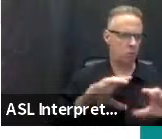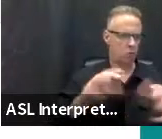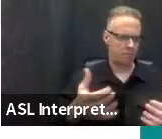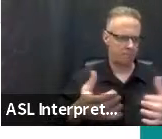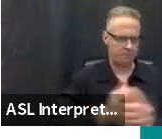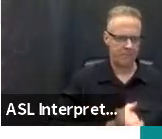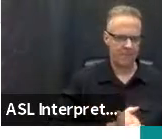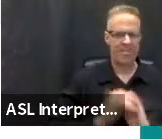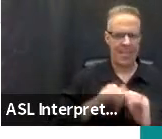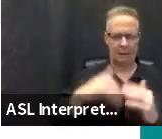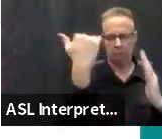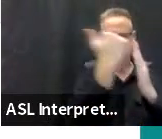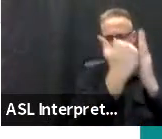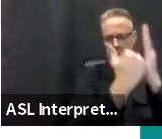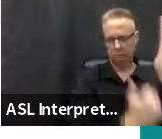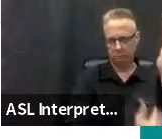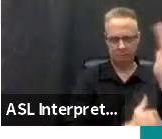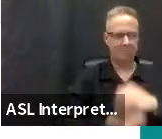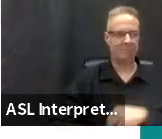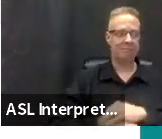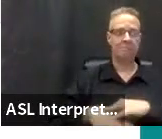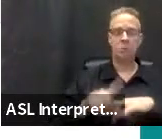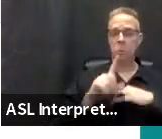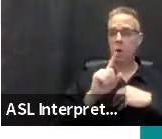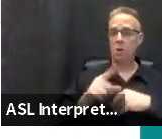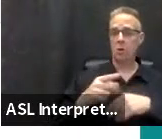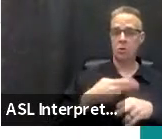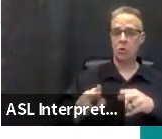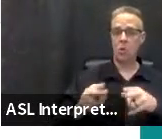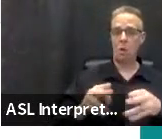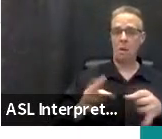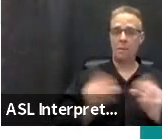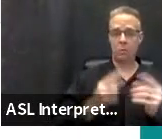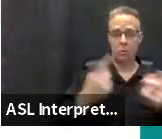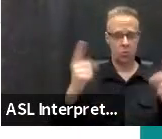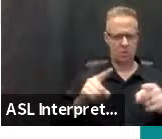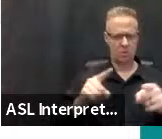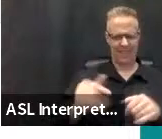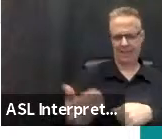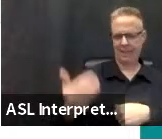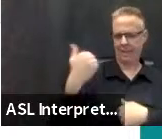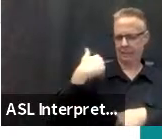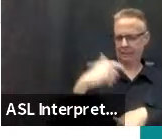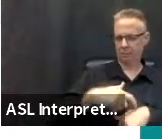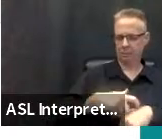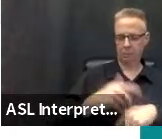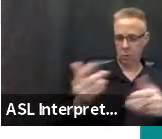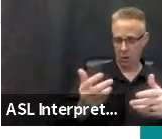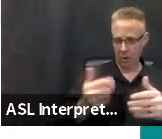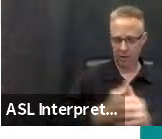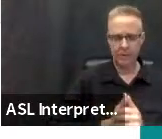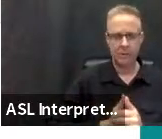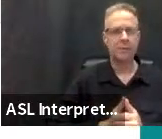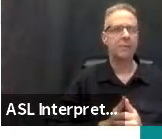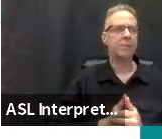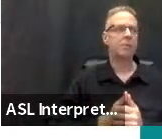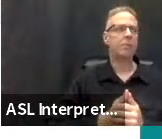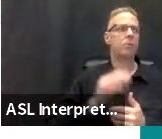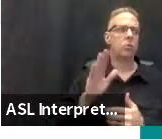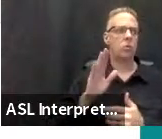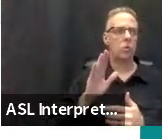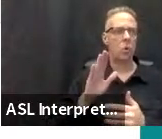So with that, I'm going to overview really quick meeting agreements. This is what we went over last time. You can put relationships